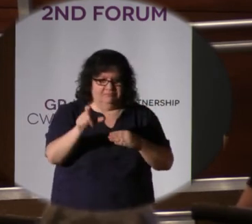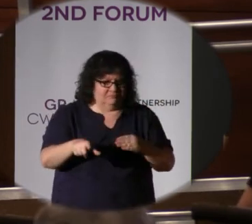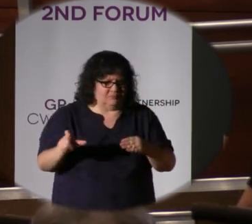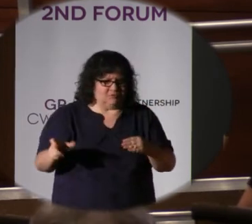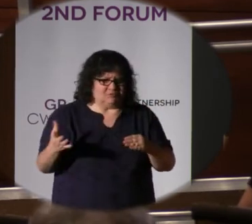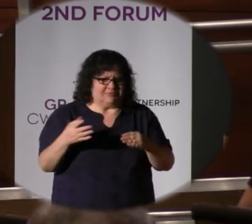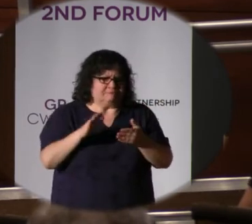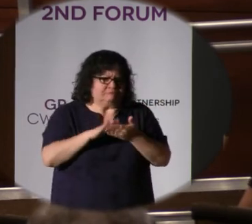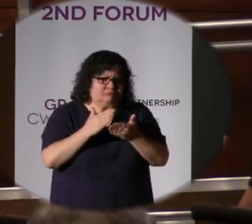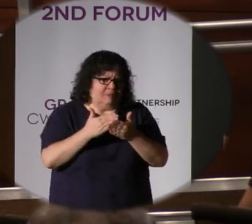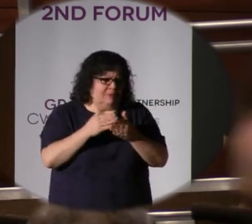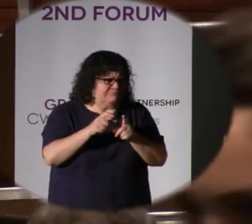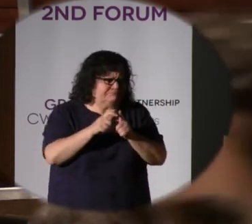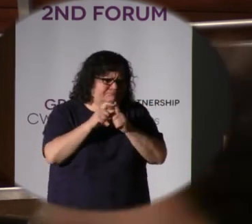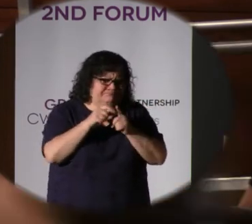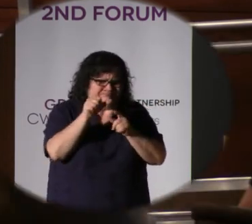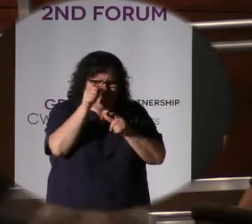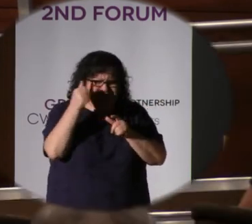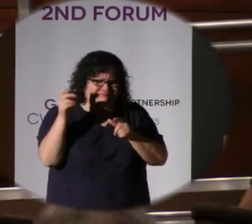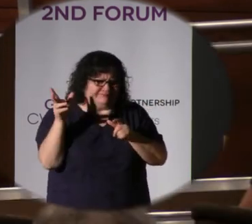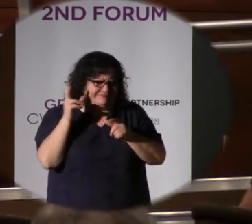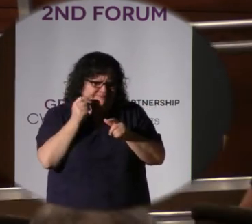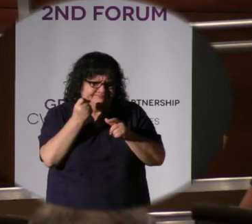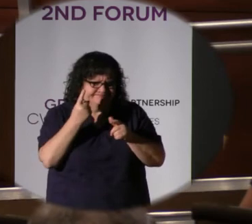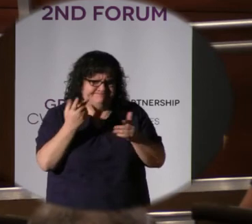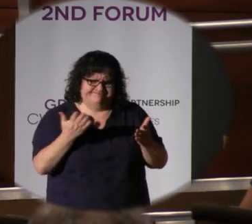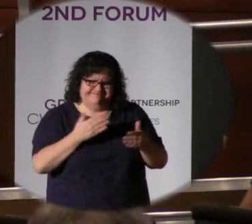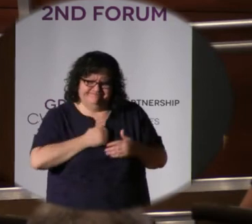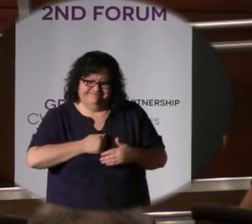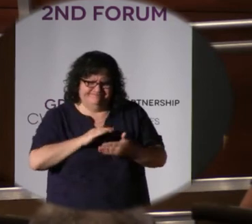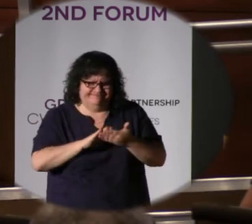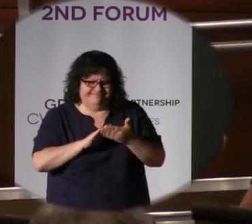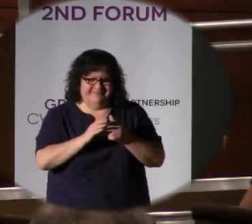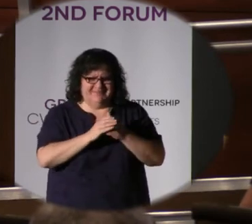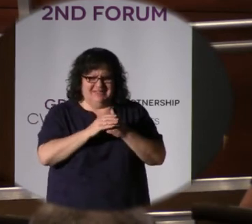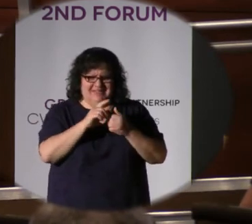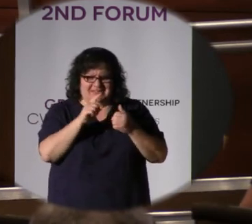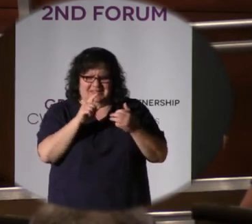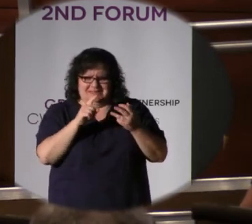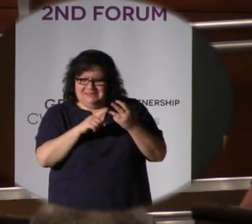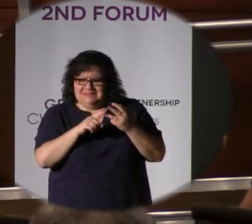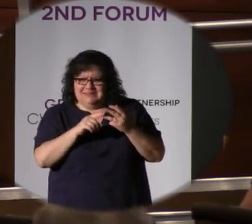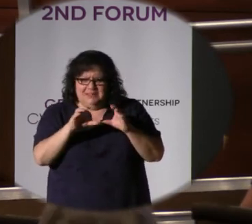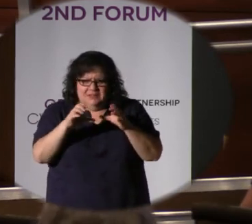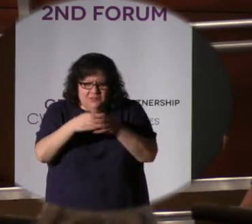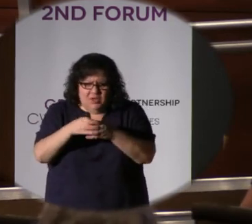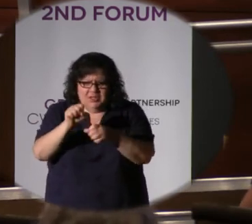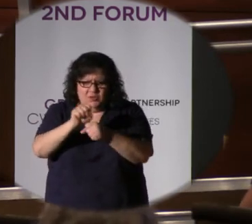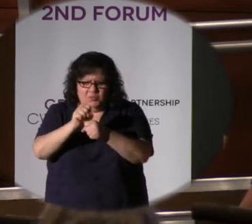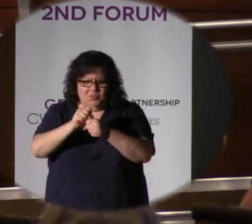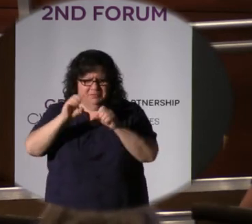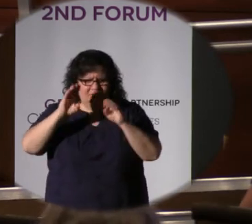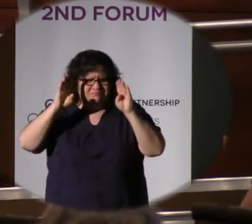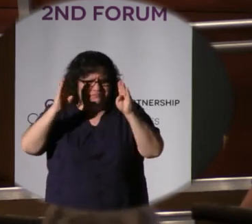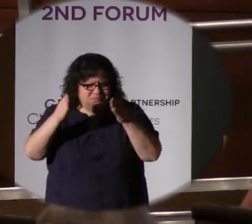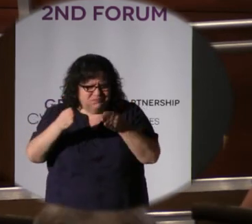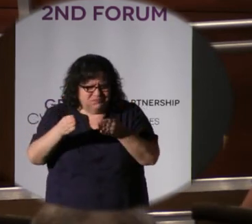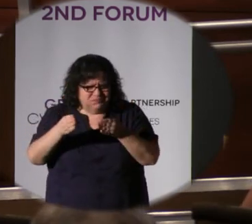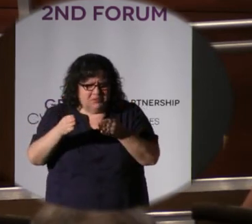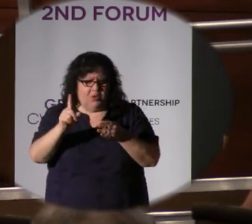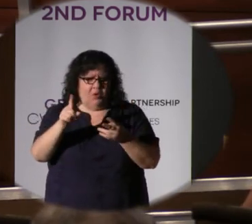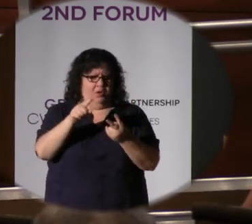we have 6 thematic group, and then we have 2 task forces that are already active, and we have one that has been established because the government has